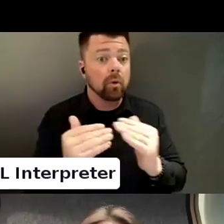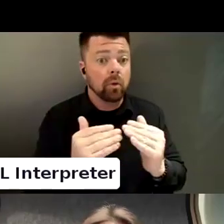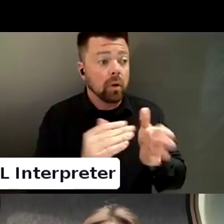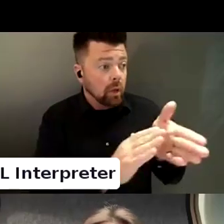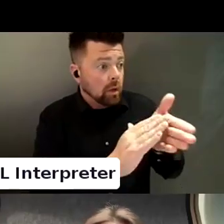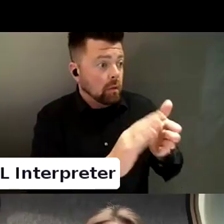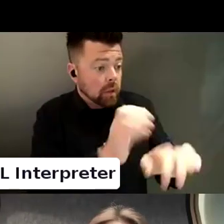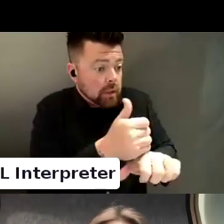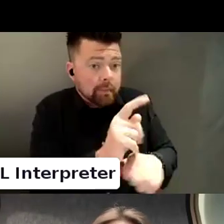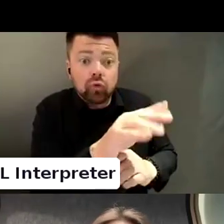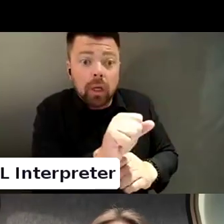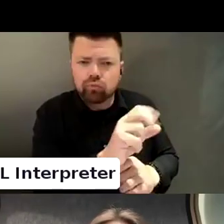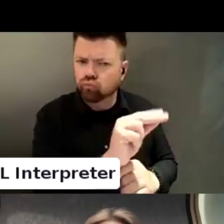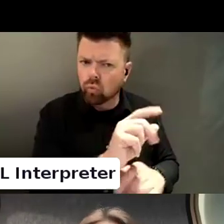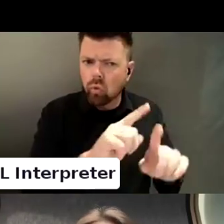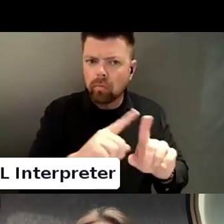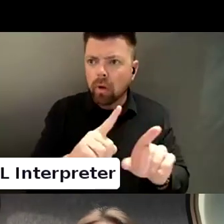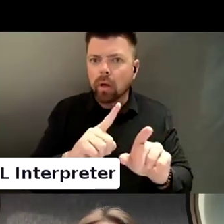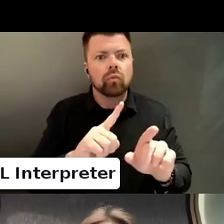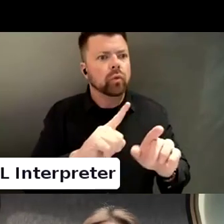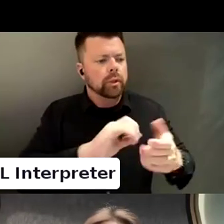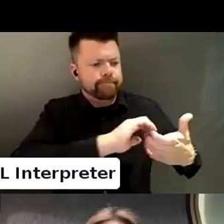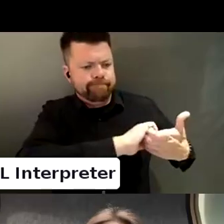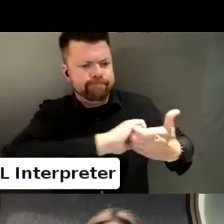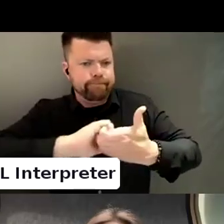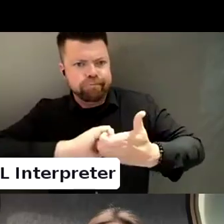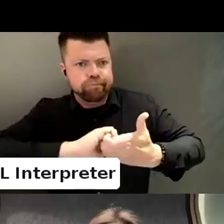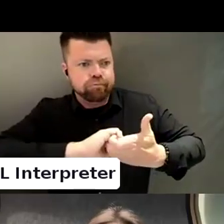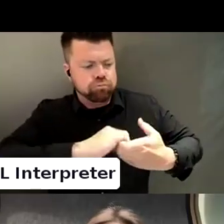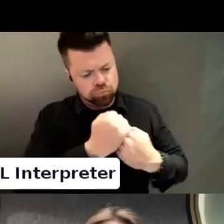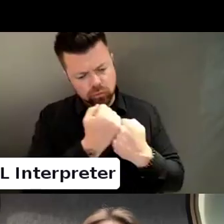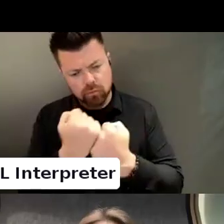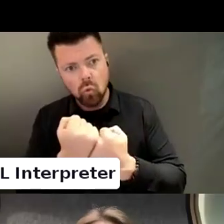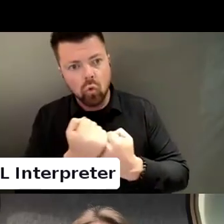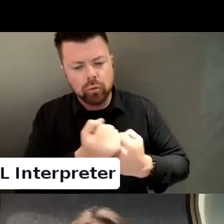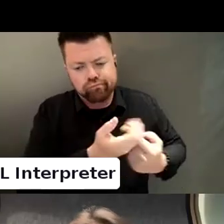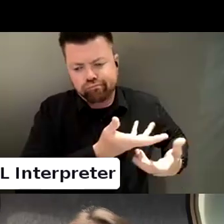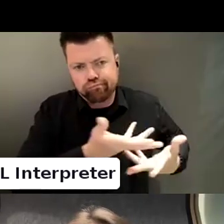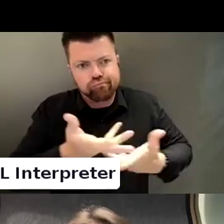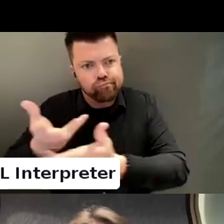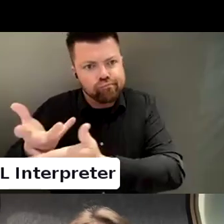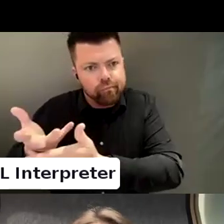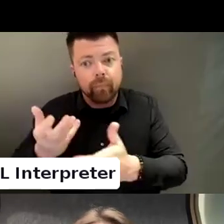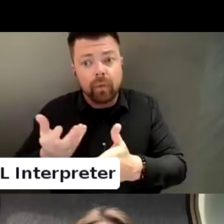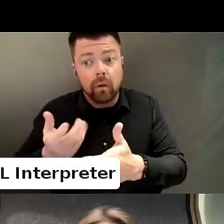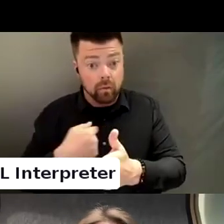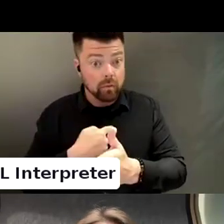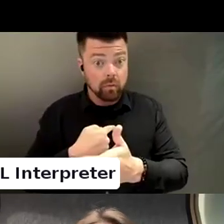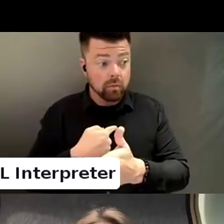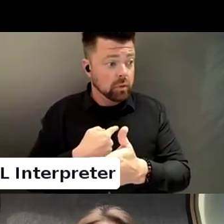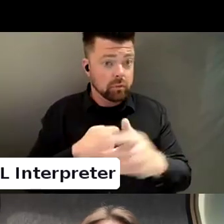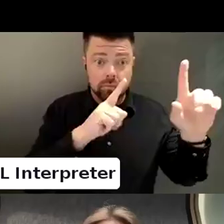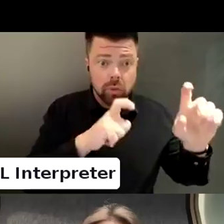collaborate with institutions that run trials and the companies developing the devices, but we do not ourselves run the trials. So